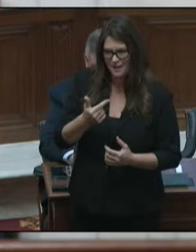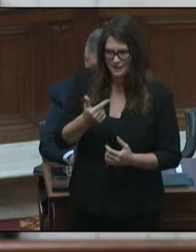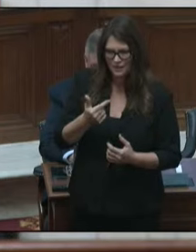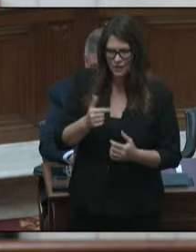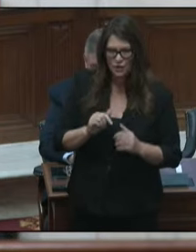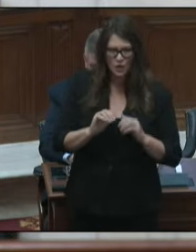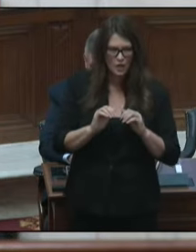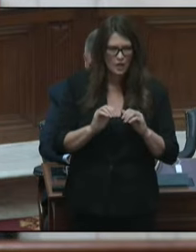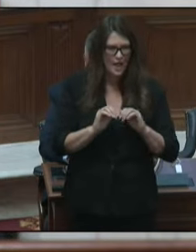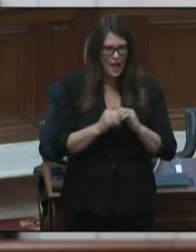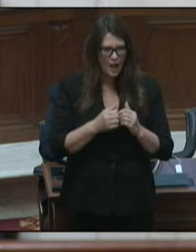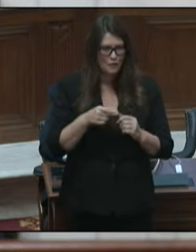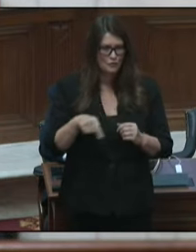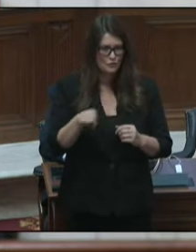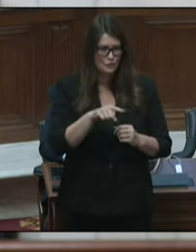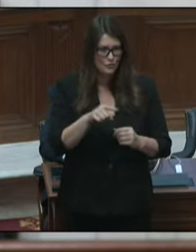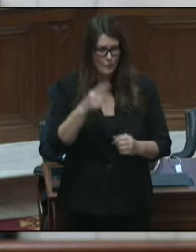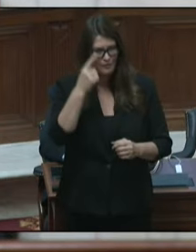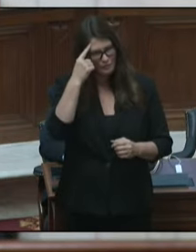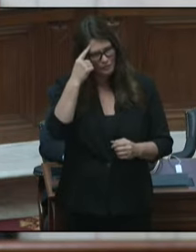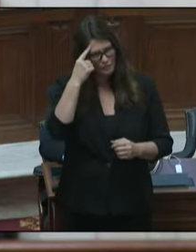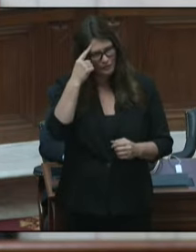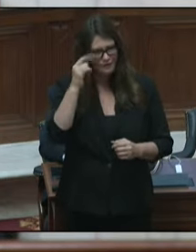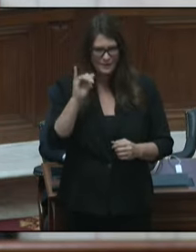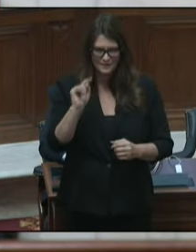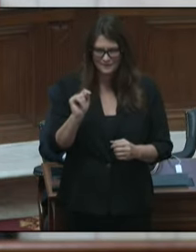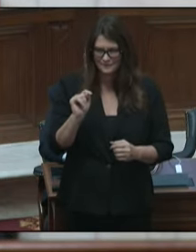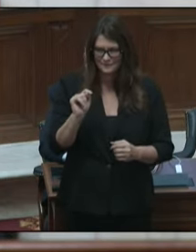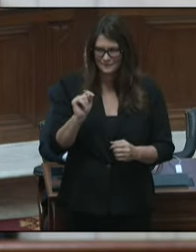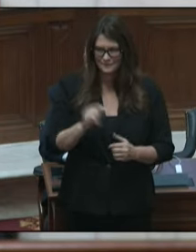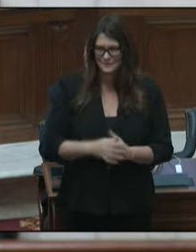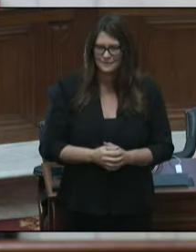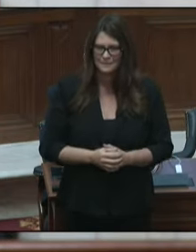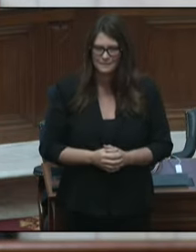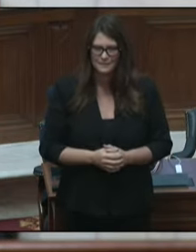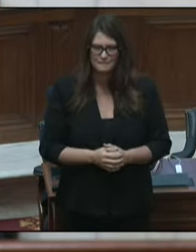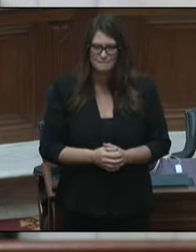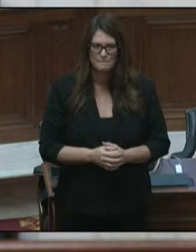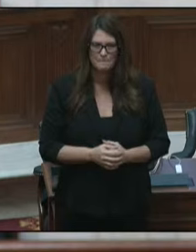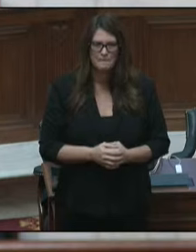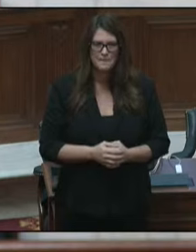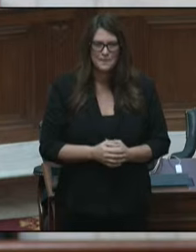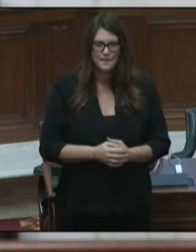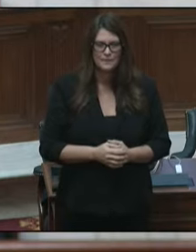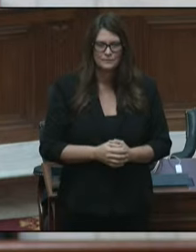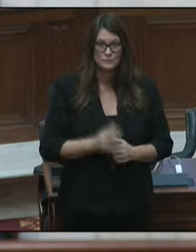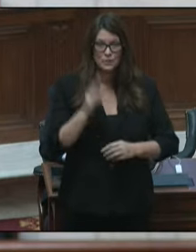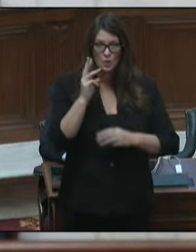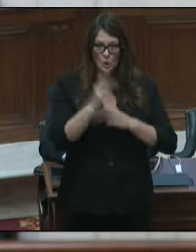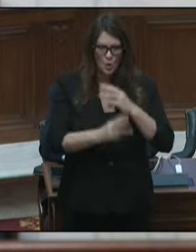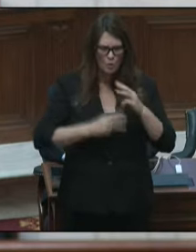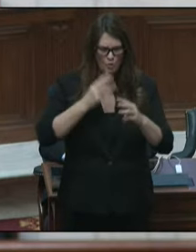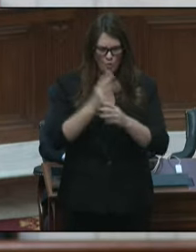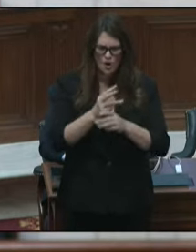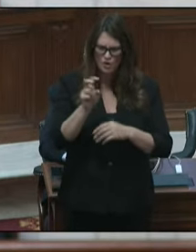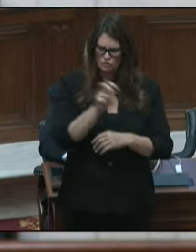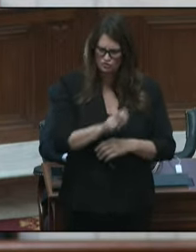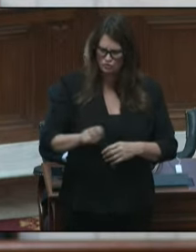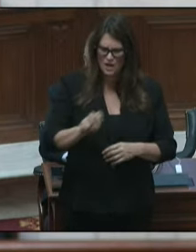ever thunk it? Think about it. In world travel